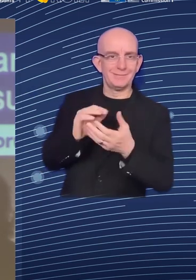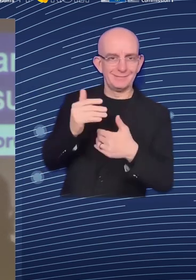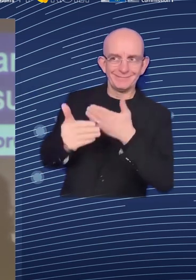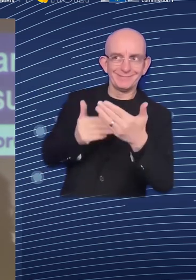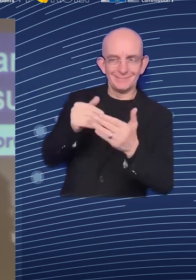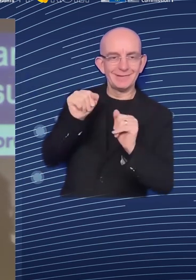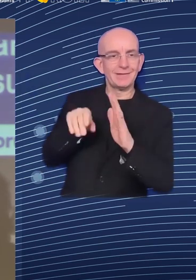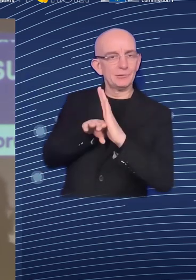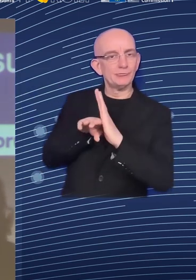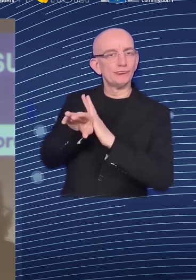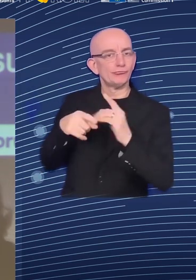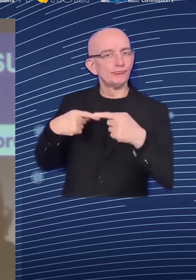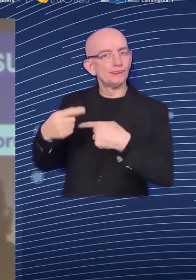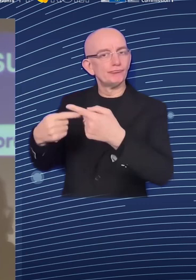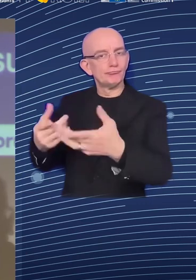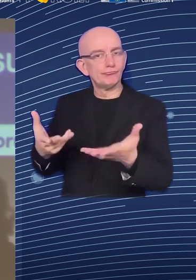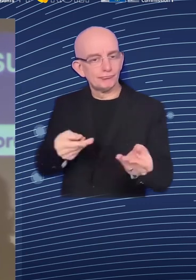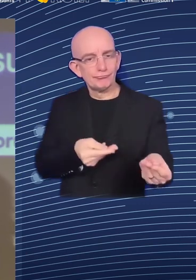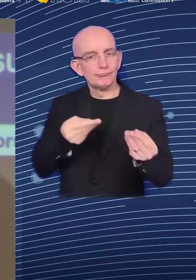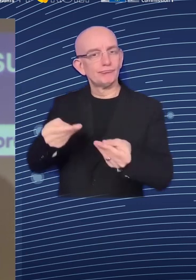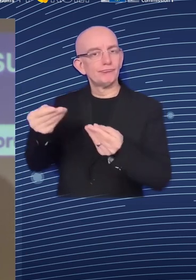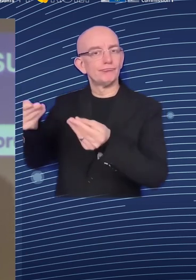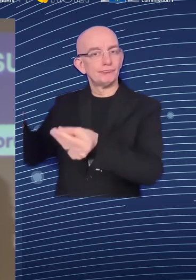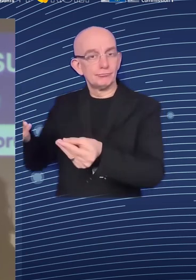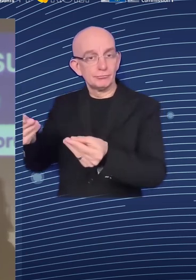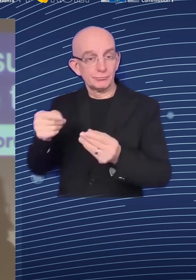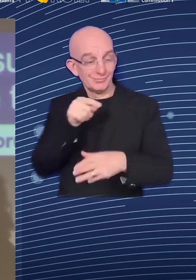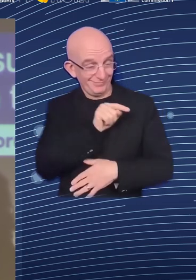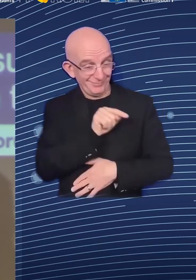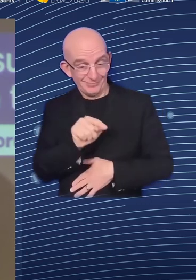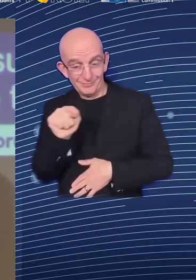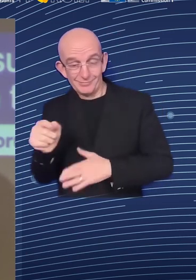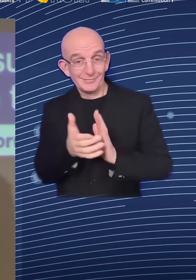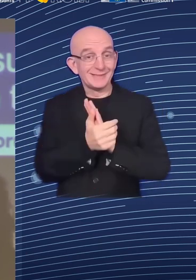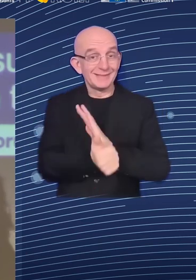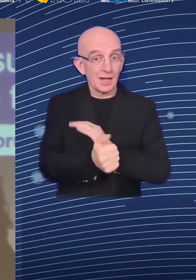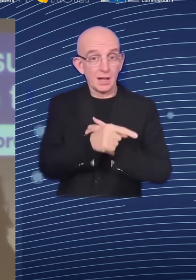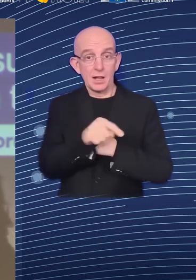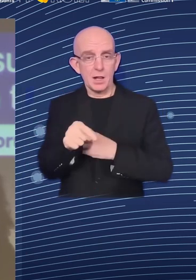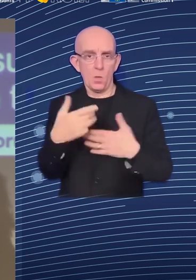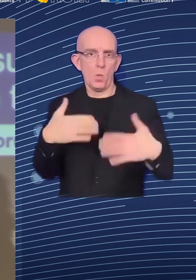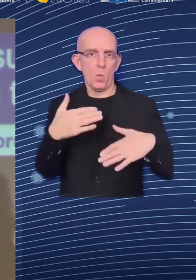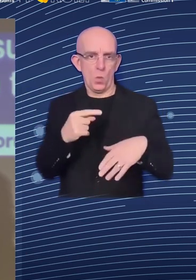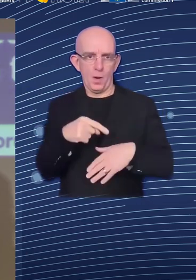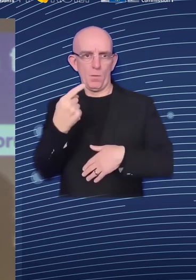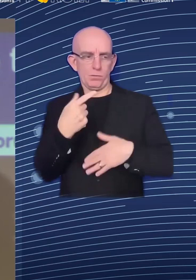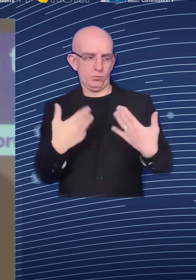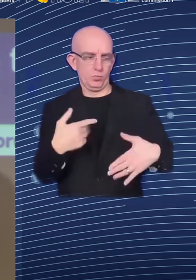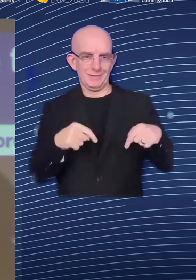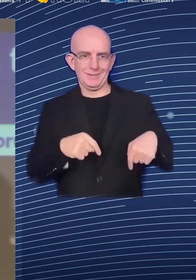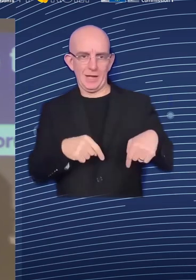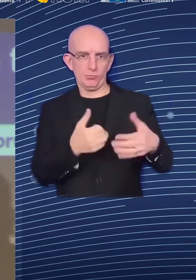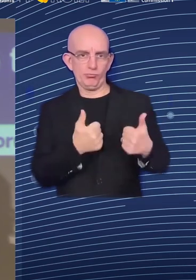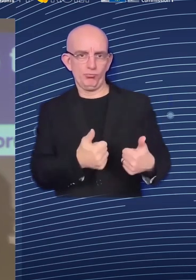is possible to develop them when kids have 8 years and when they are 15 years old, and then some skills